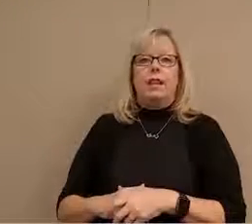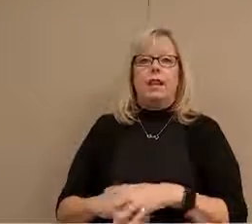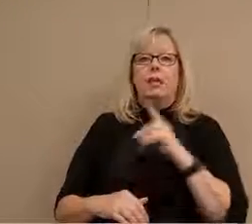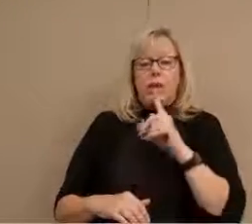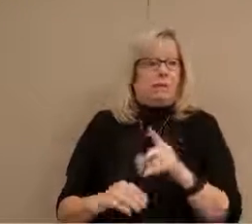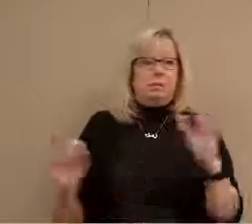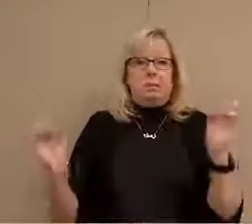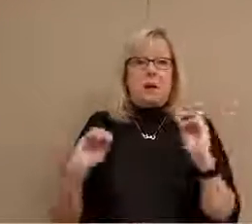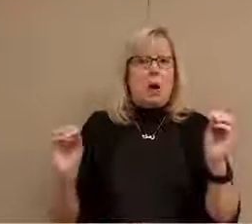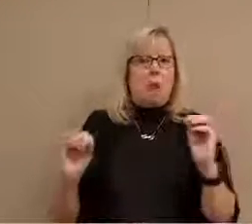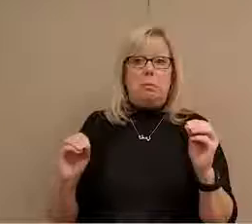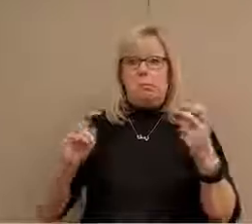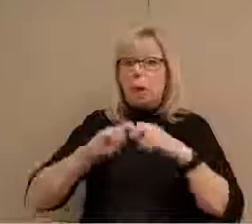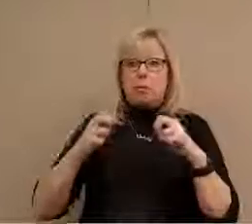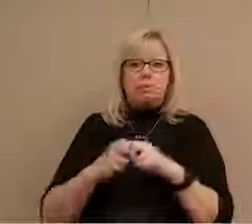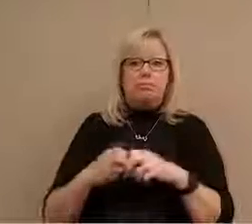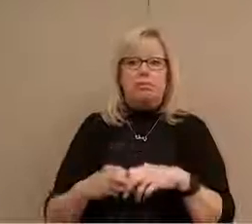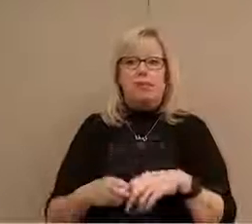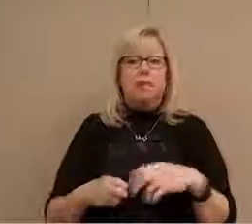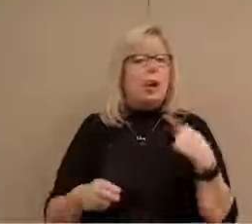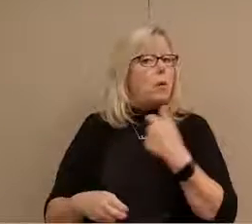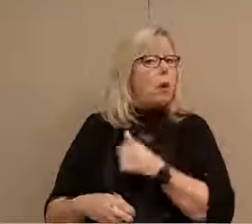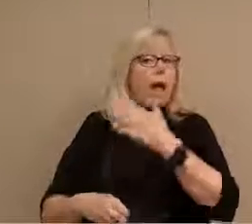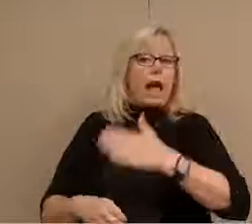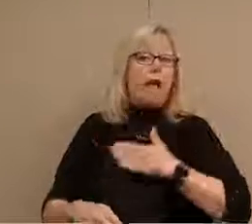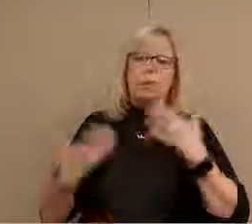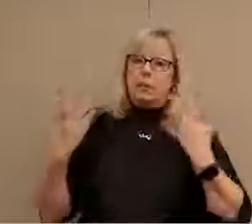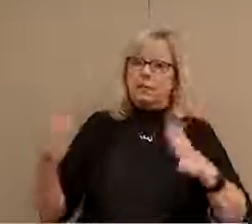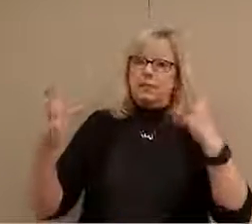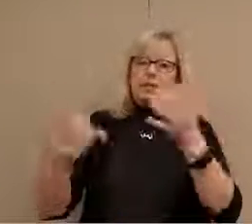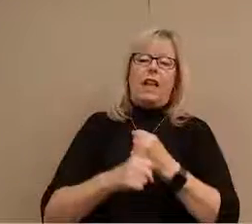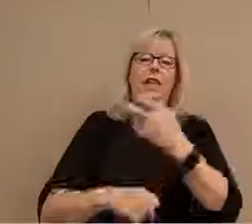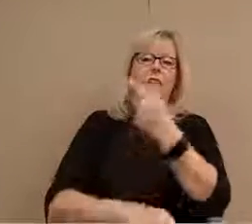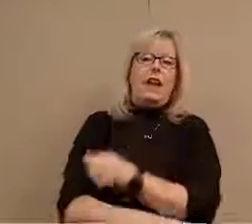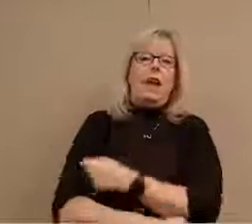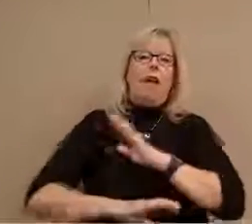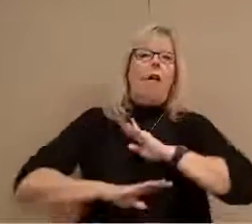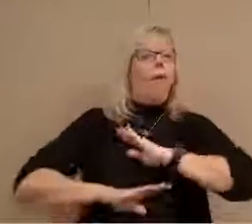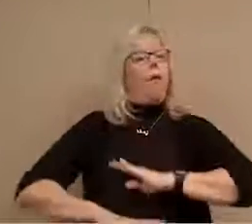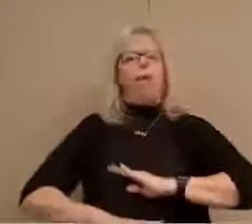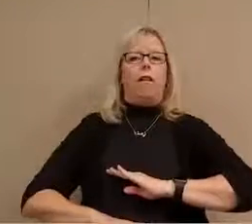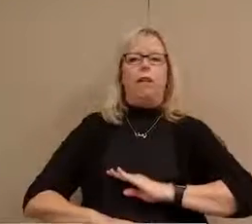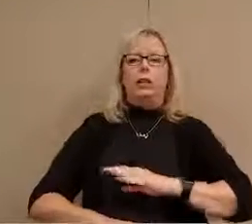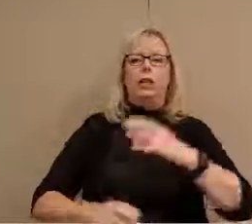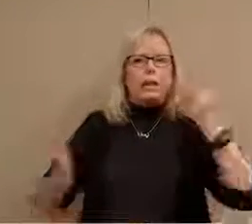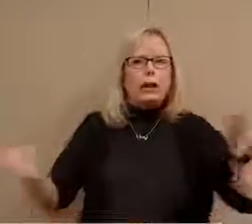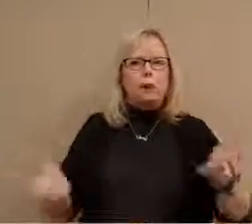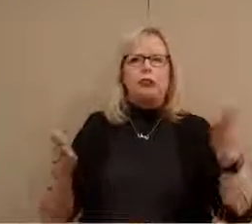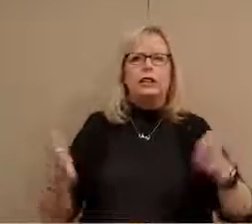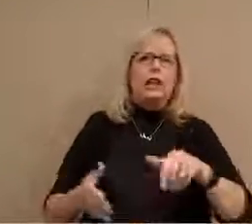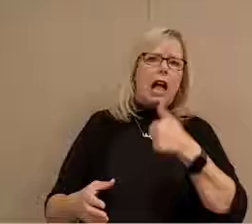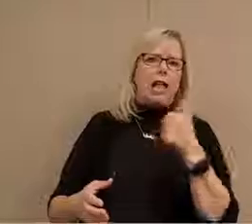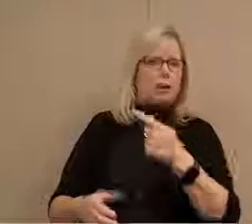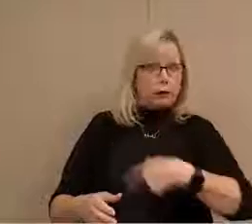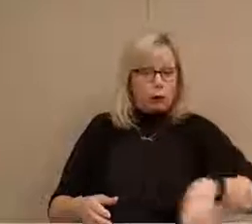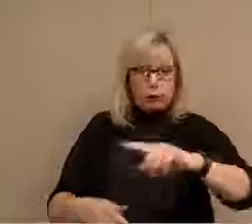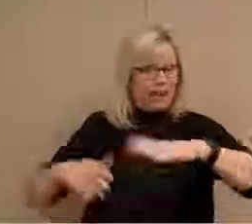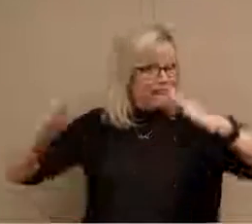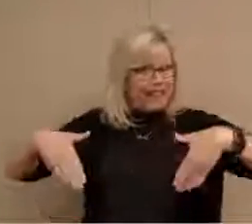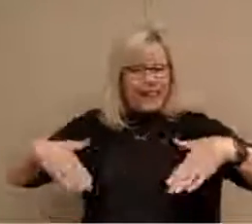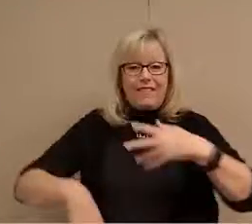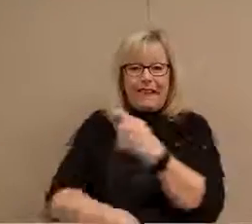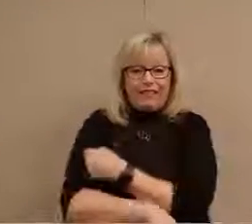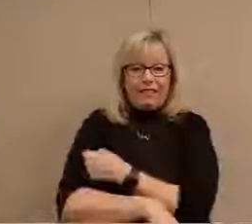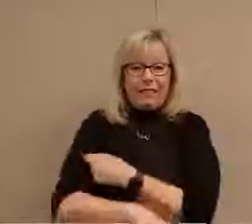were no problems. And we're happy that we got it. It was very freeing to get it. We would encourage all of you that haven't